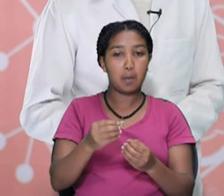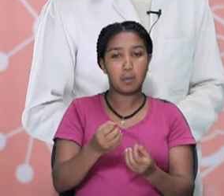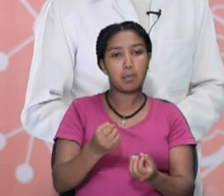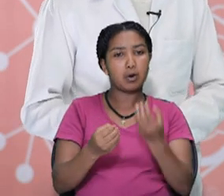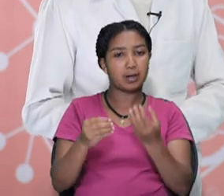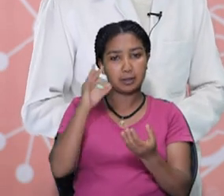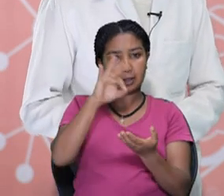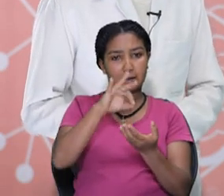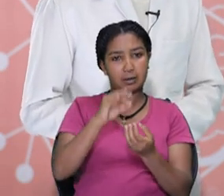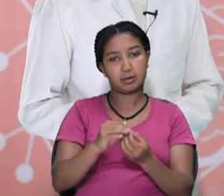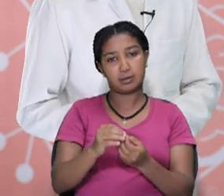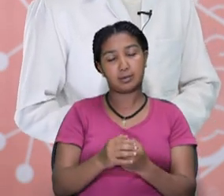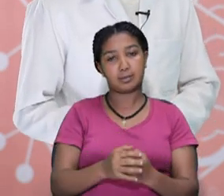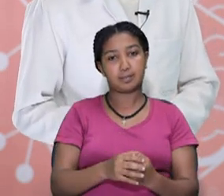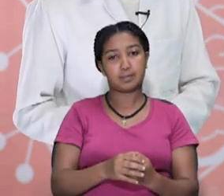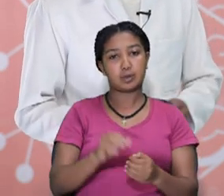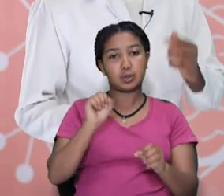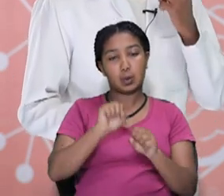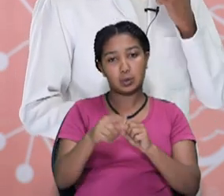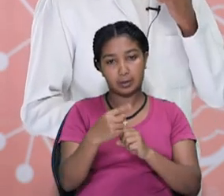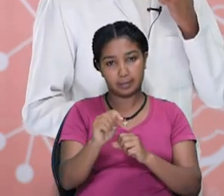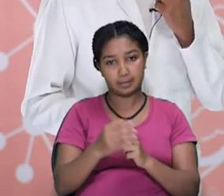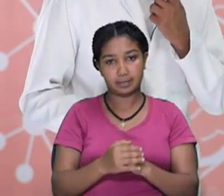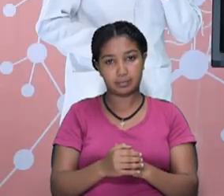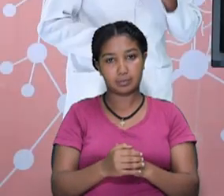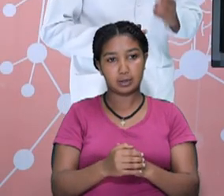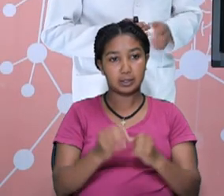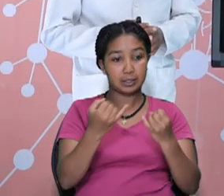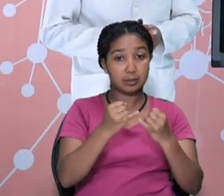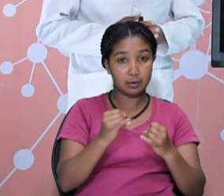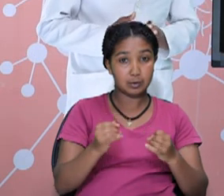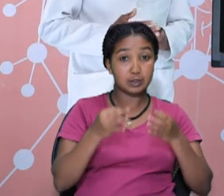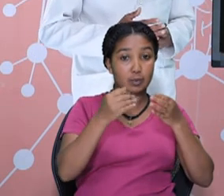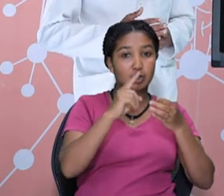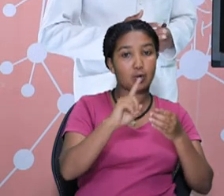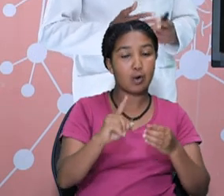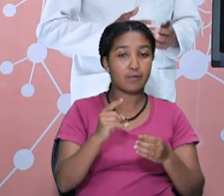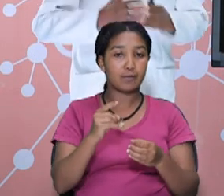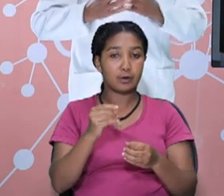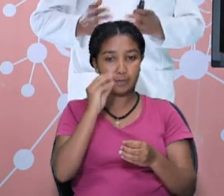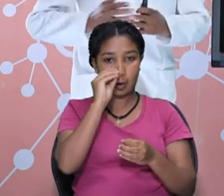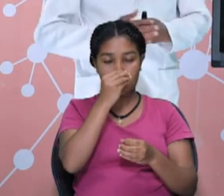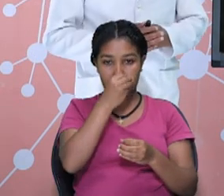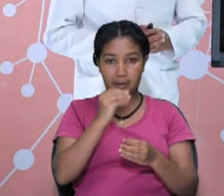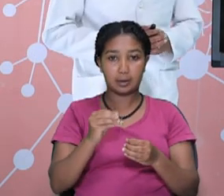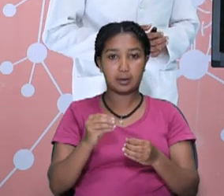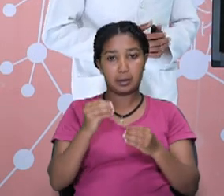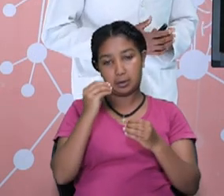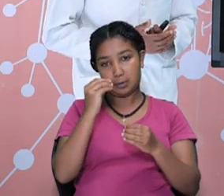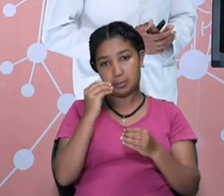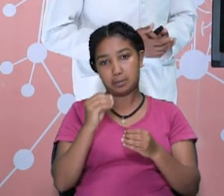pollinating flowering plants. So the distribution of the flowering plant may be diverse.